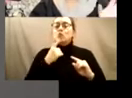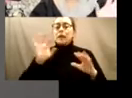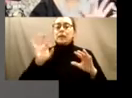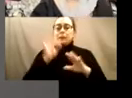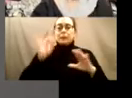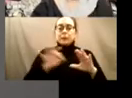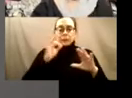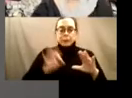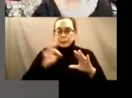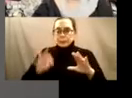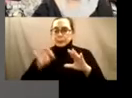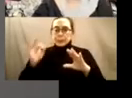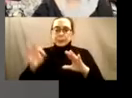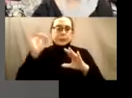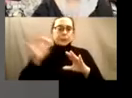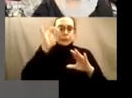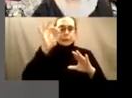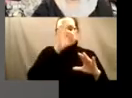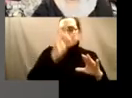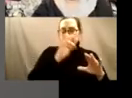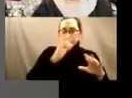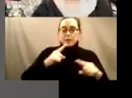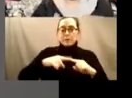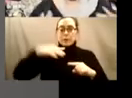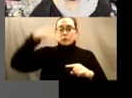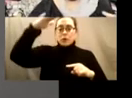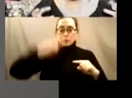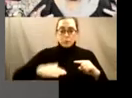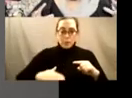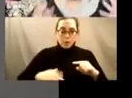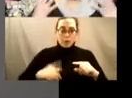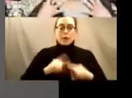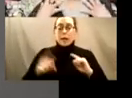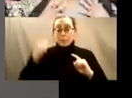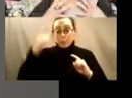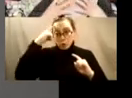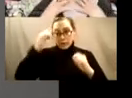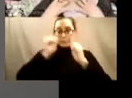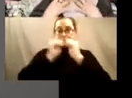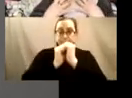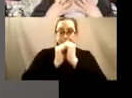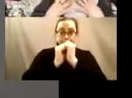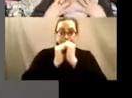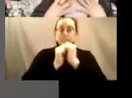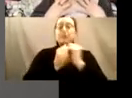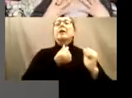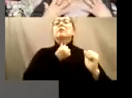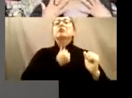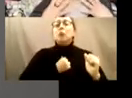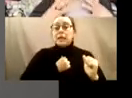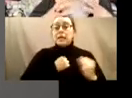red embroidery floss. And from top to bottom, there's an anatomical brain, and then the trachea